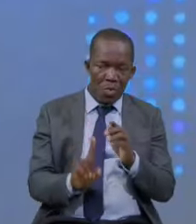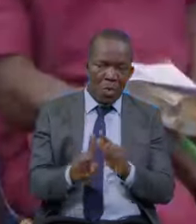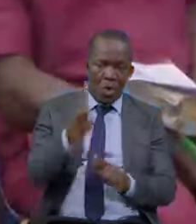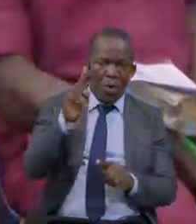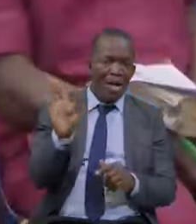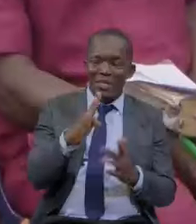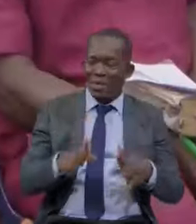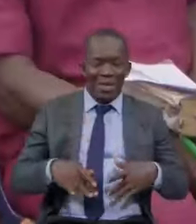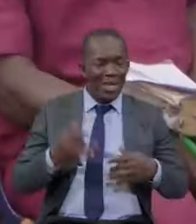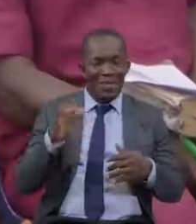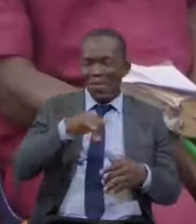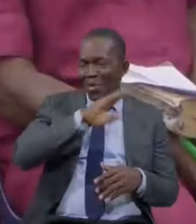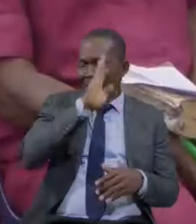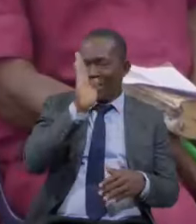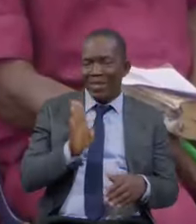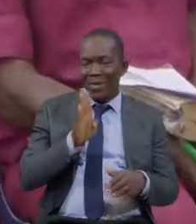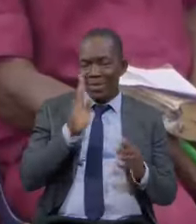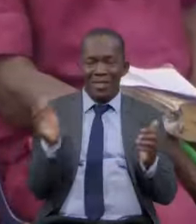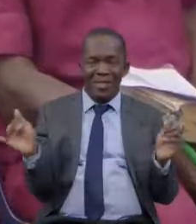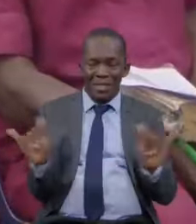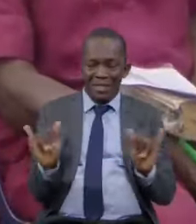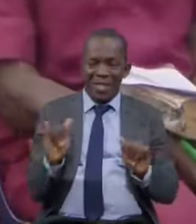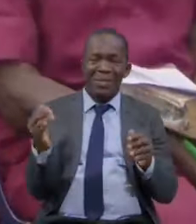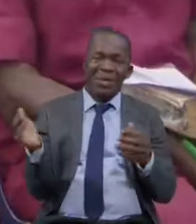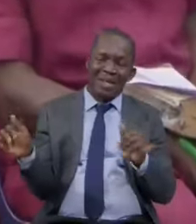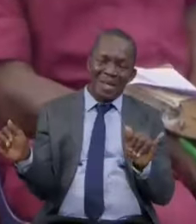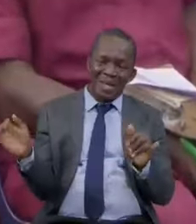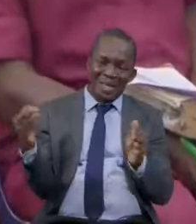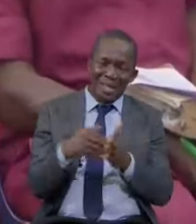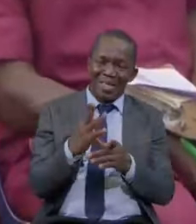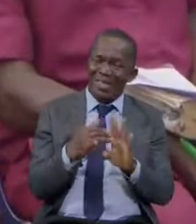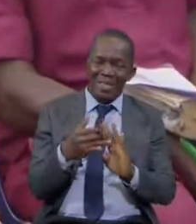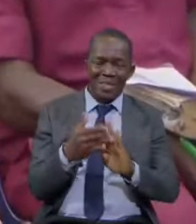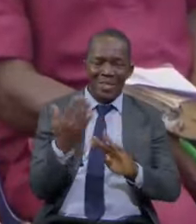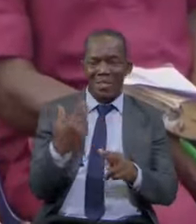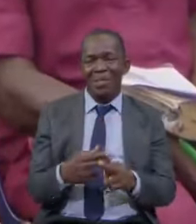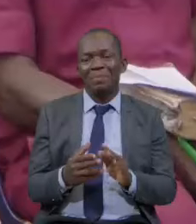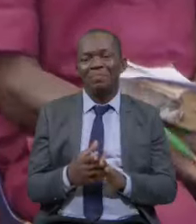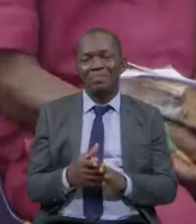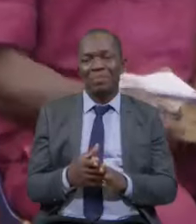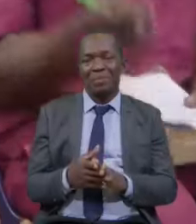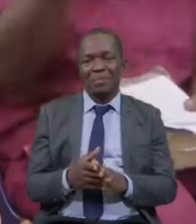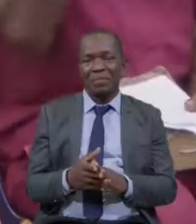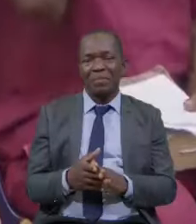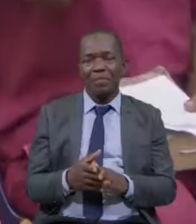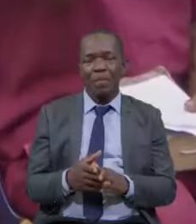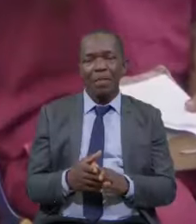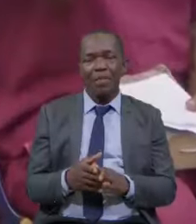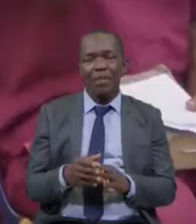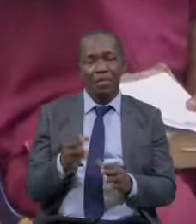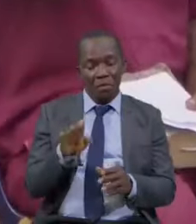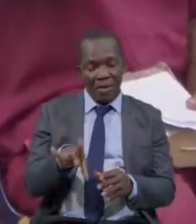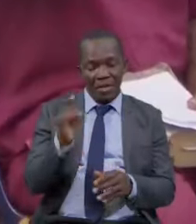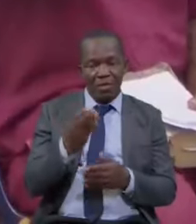than it was yesterday in Jesus' name. You know, you find people, and you know, every